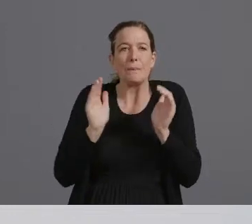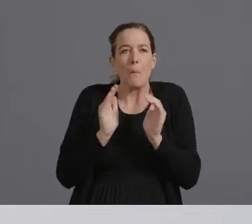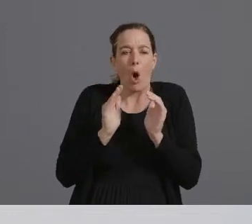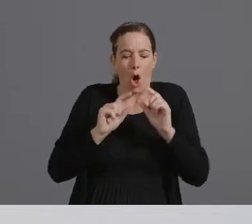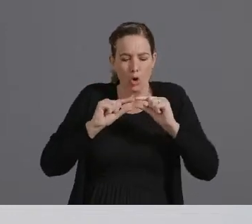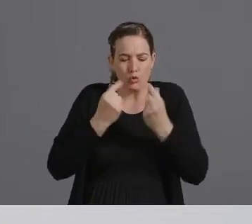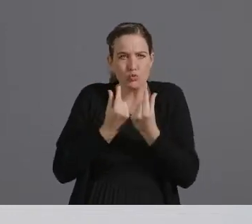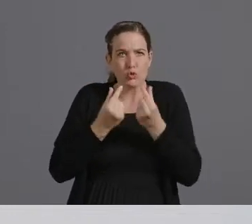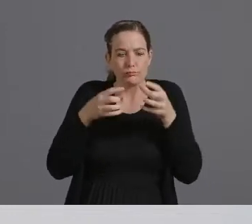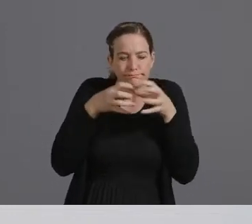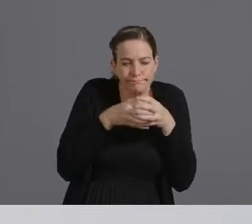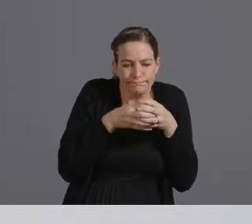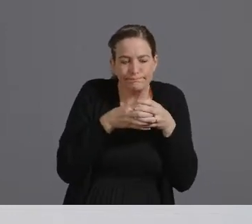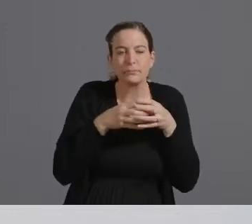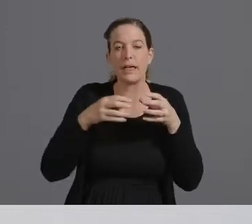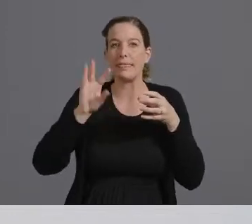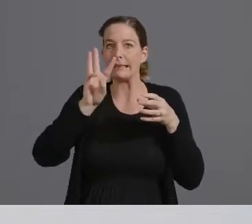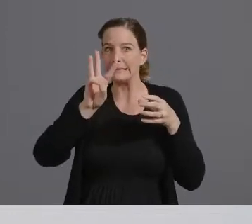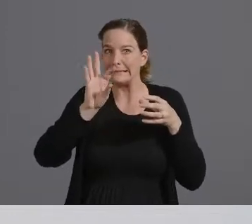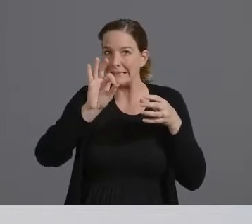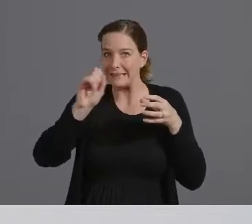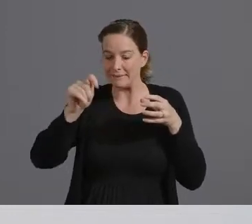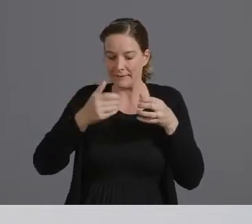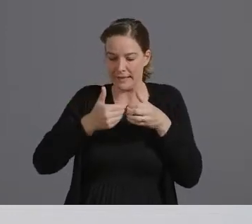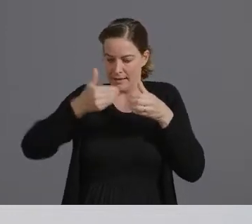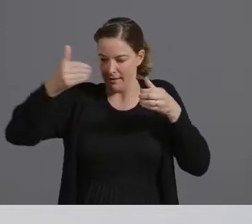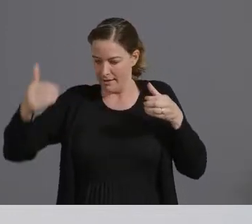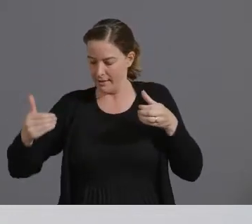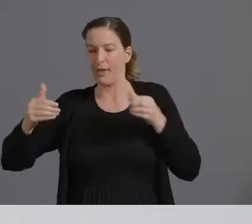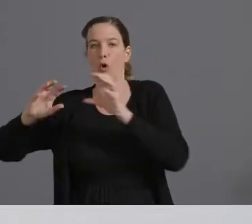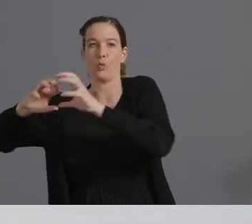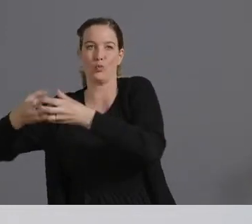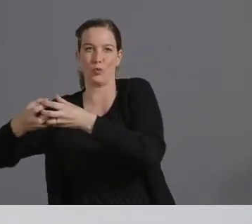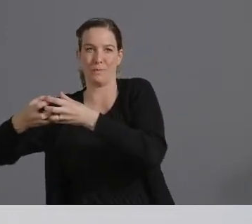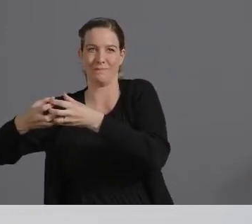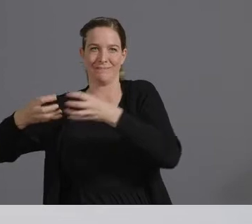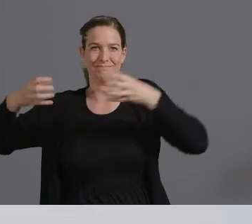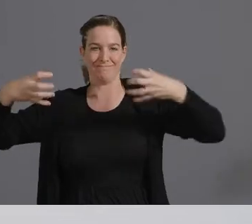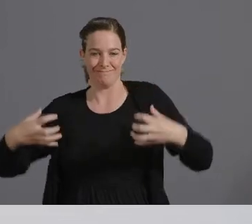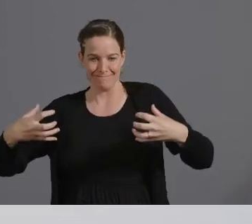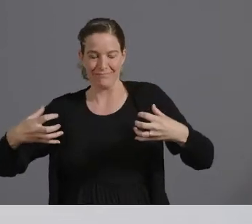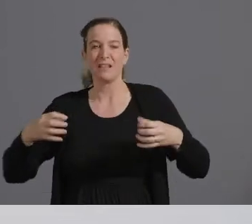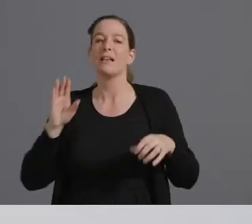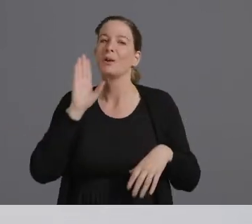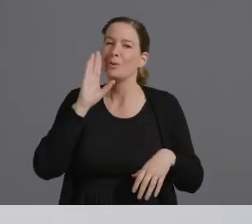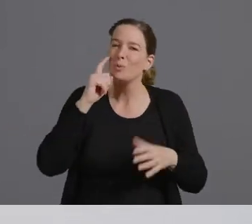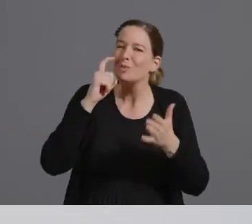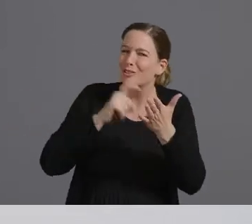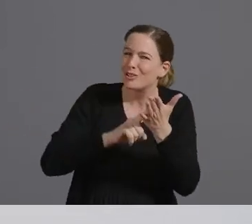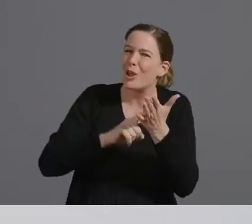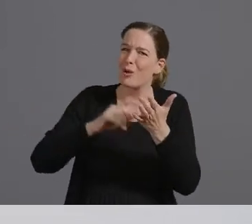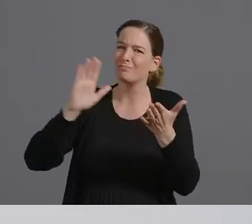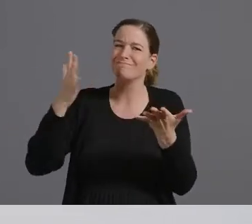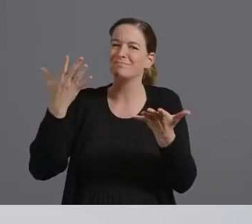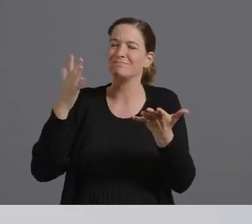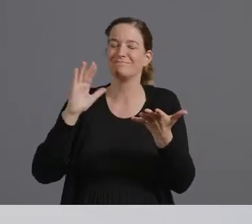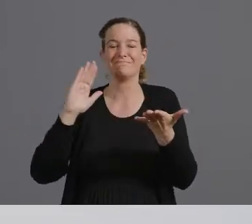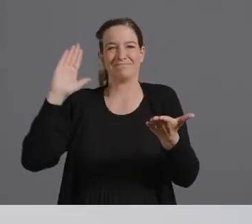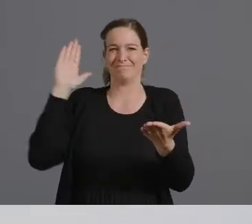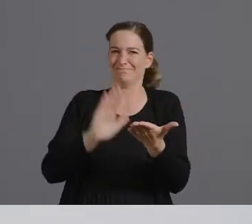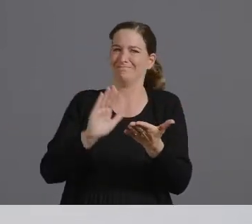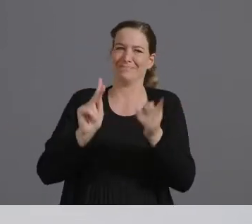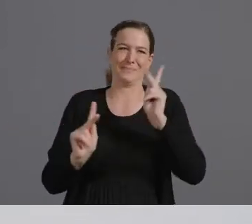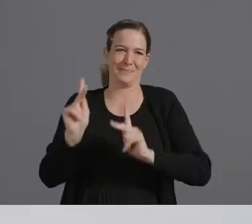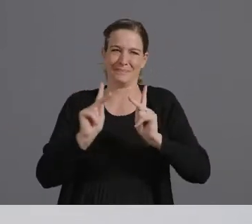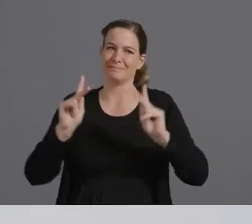minimum of 6 feet in between groups. And you will see a much reduced capacity. I think that 6-foot pod seating puts them at